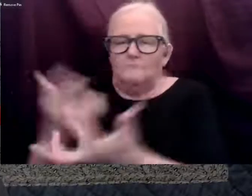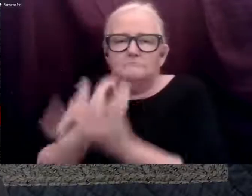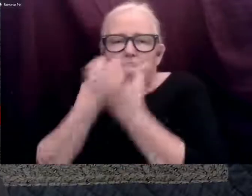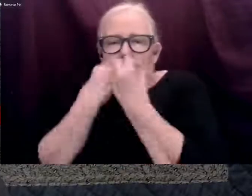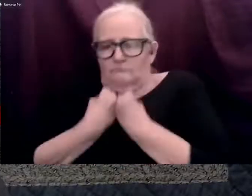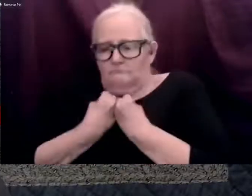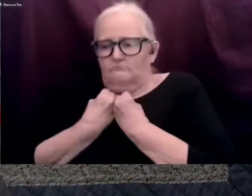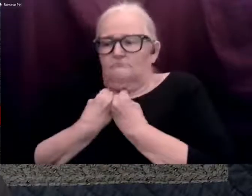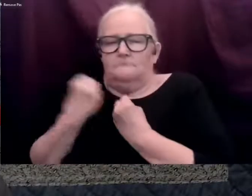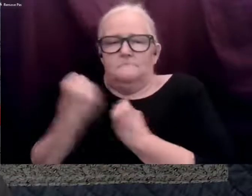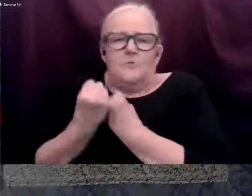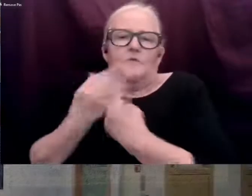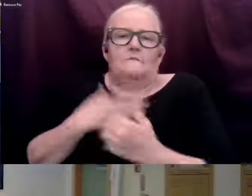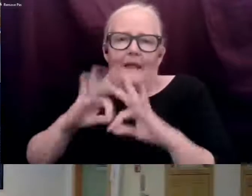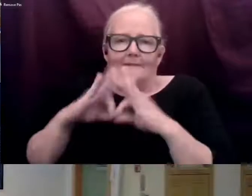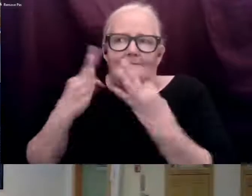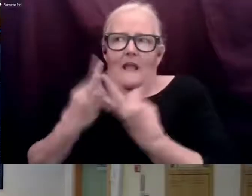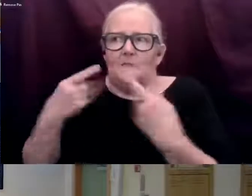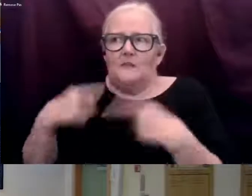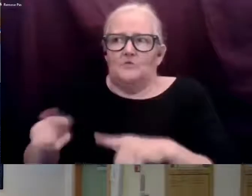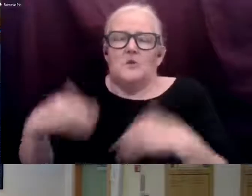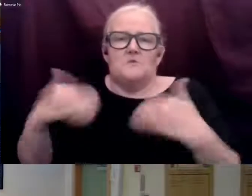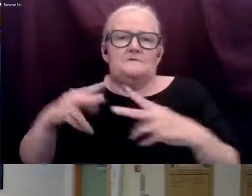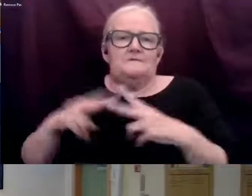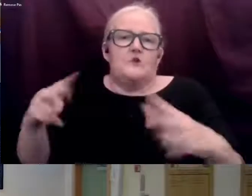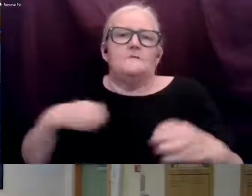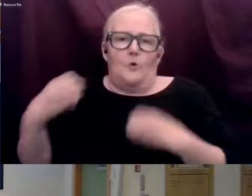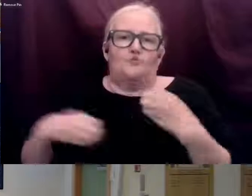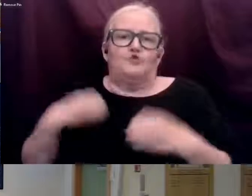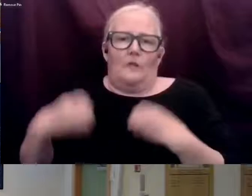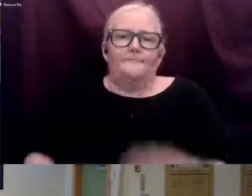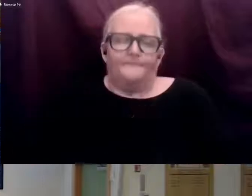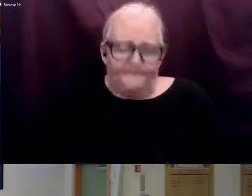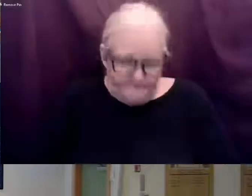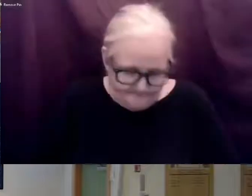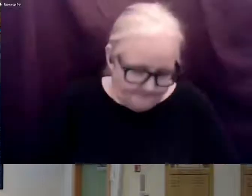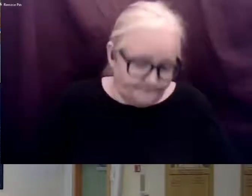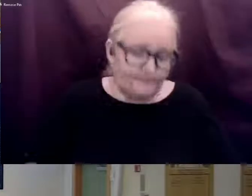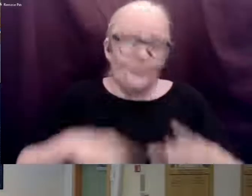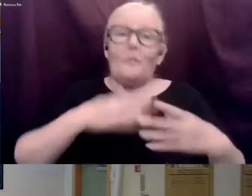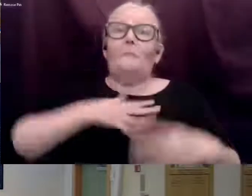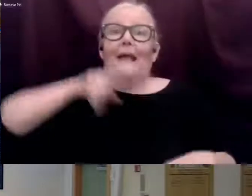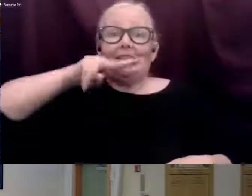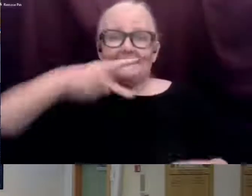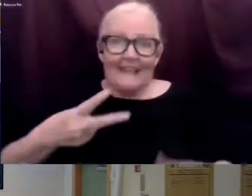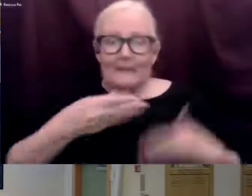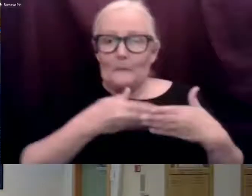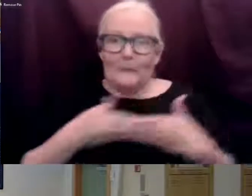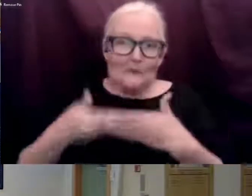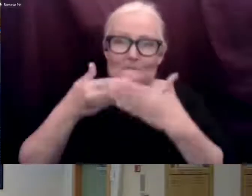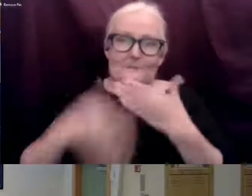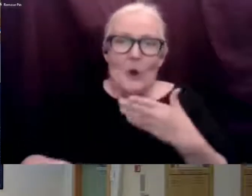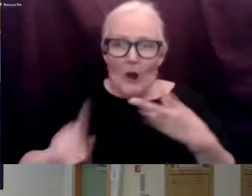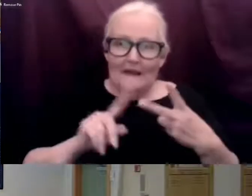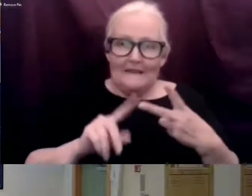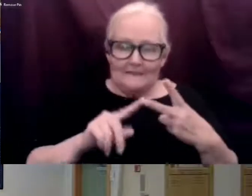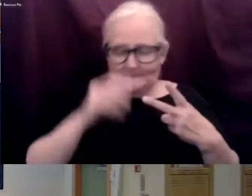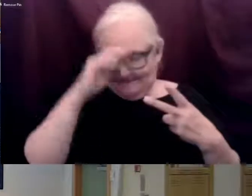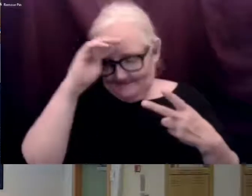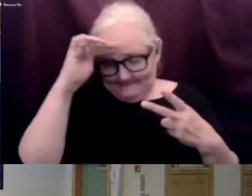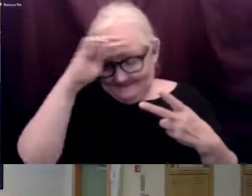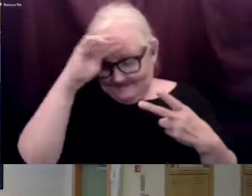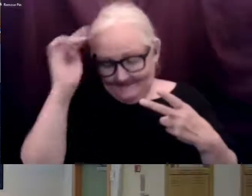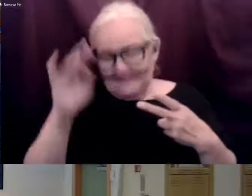think of another time my next baby was born. This is an experience of learning about flexibility